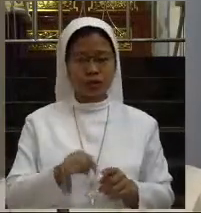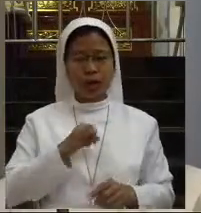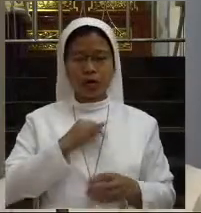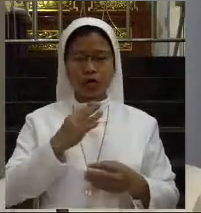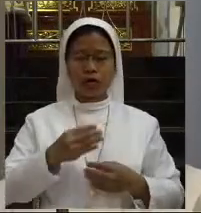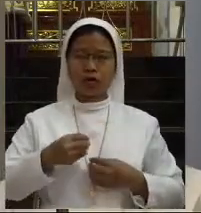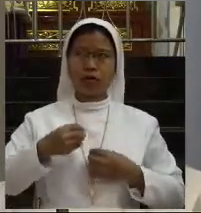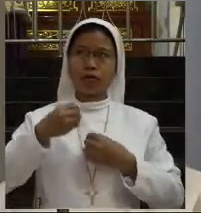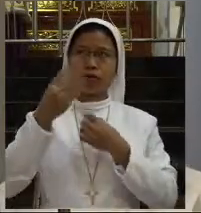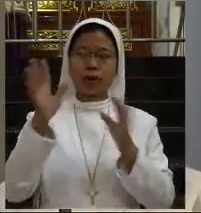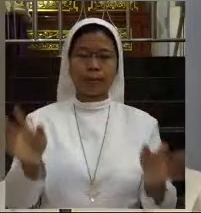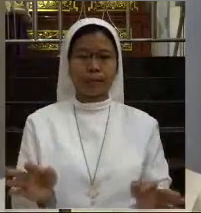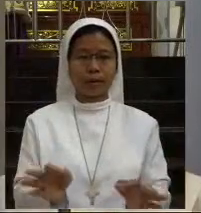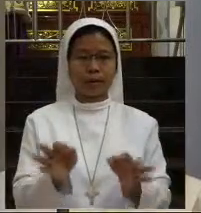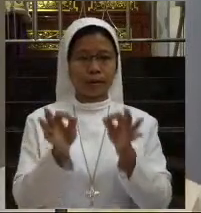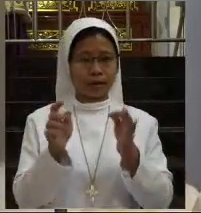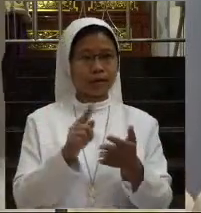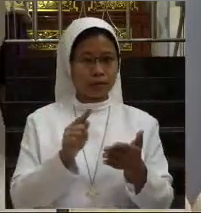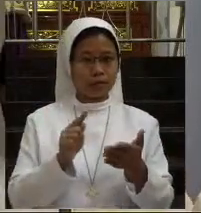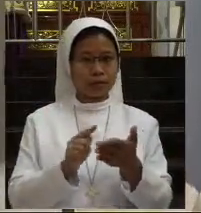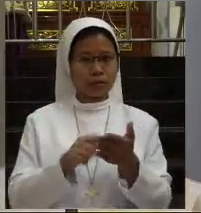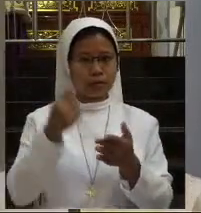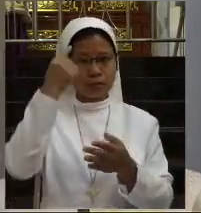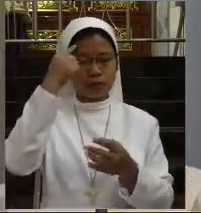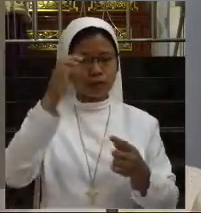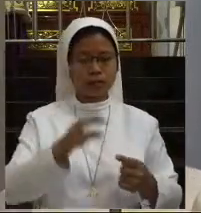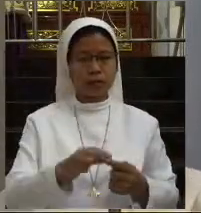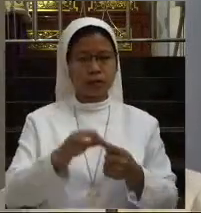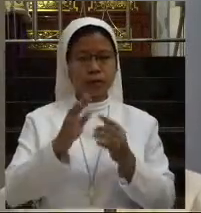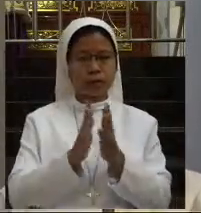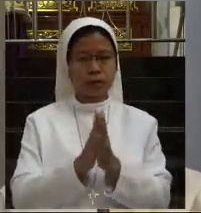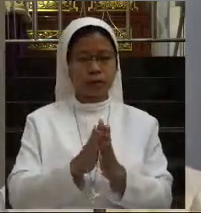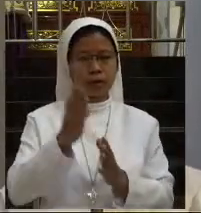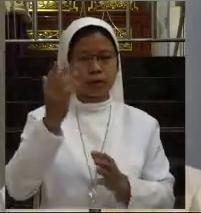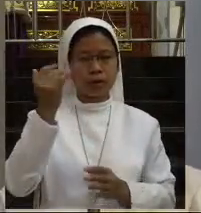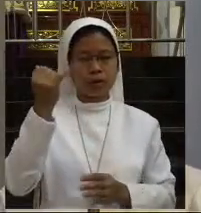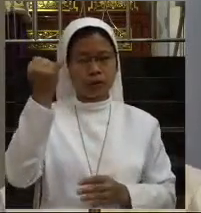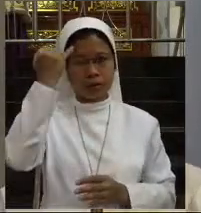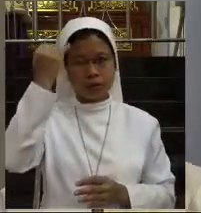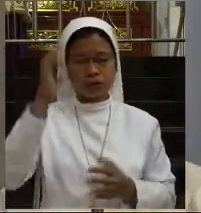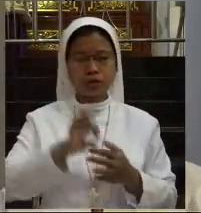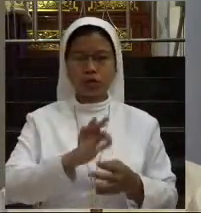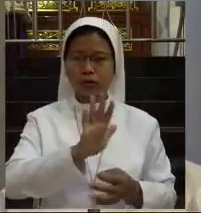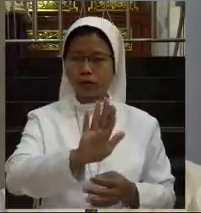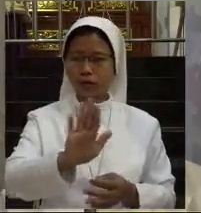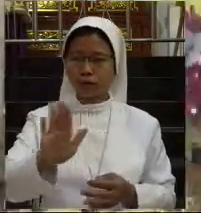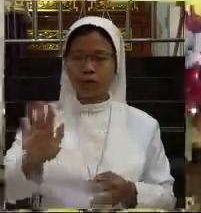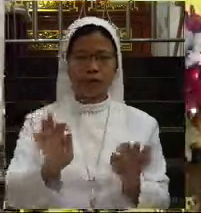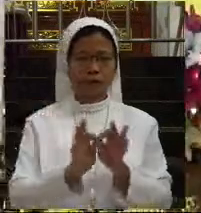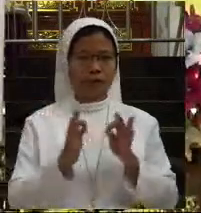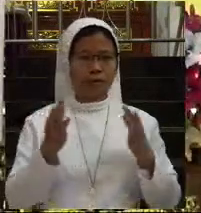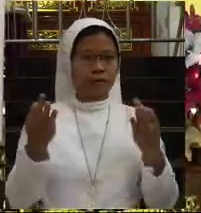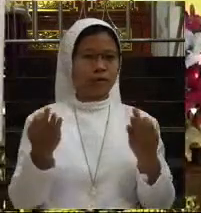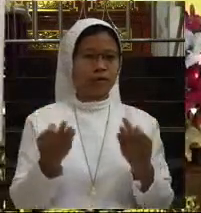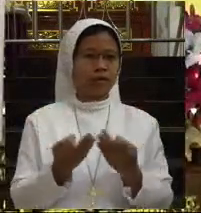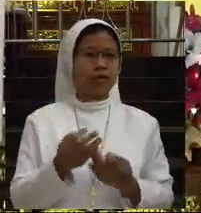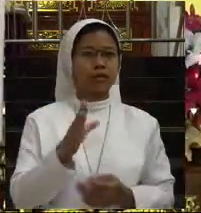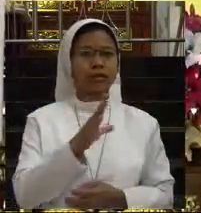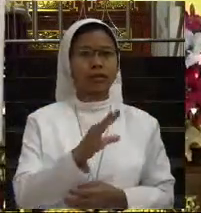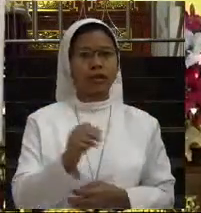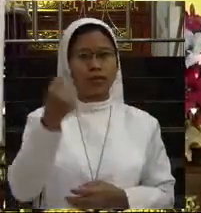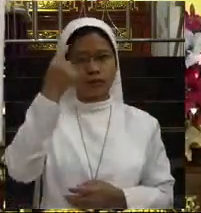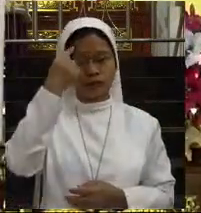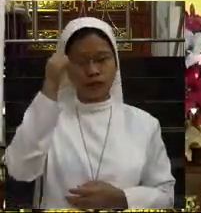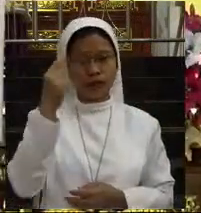for all your intentions, especially for the well-being of your families and, of course, for the